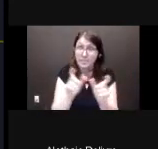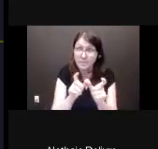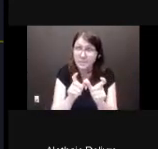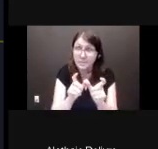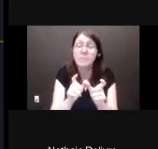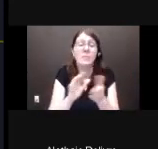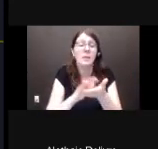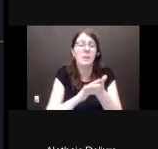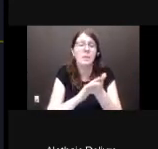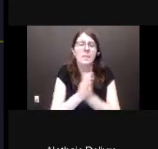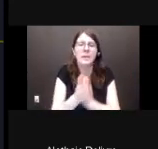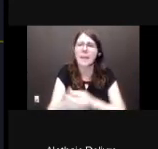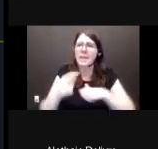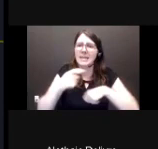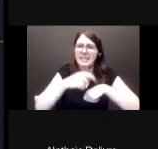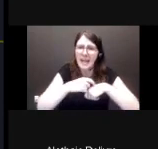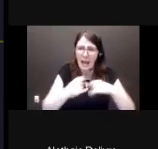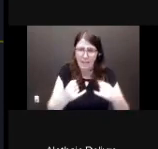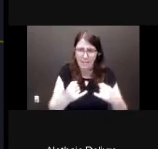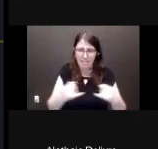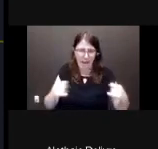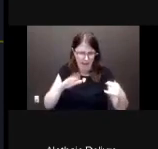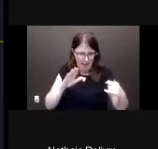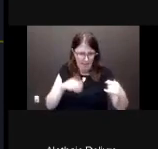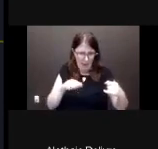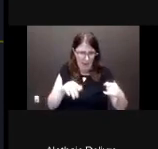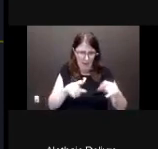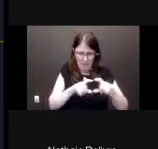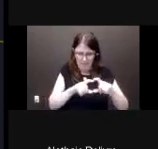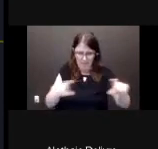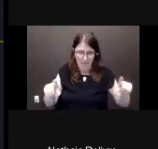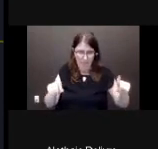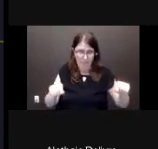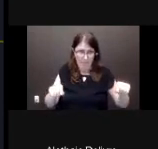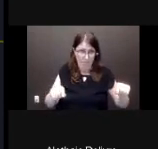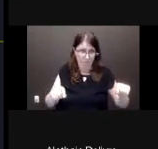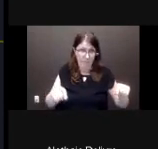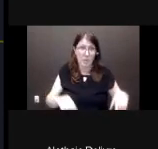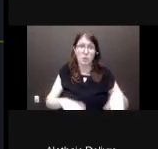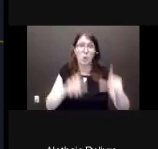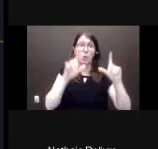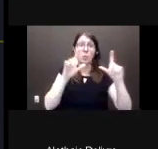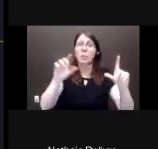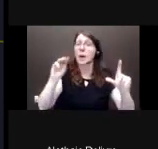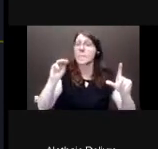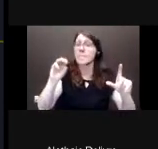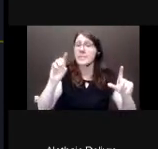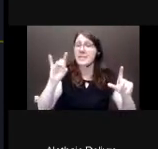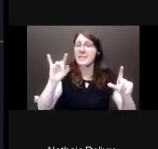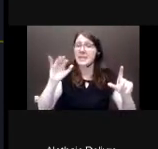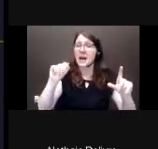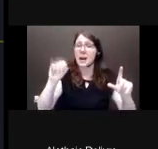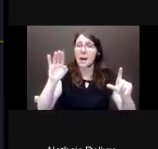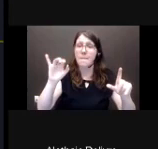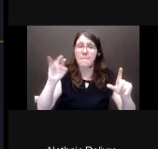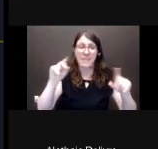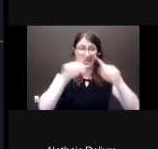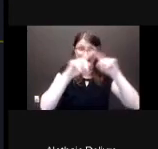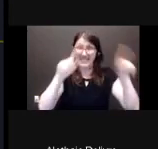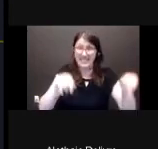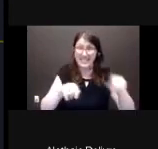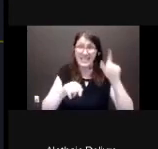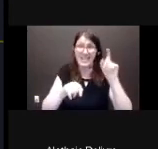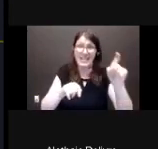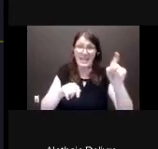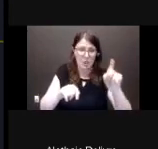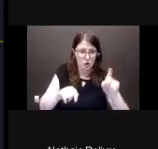what you want to do is you want to drag these recordings and kind of drop them exactly on the time where you want that video to begin and